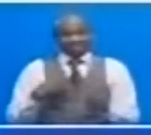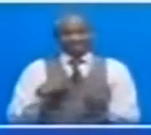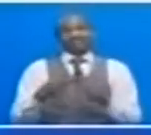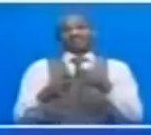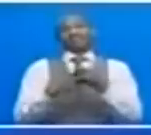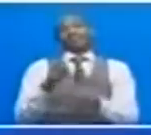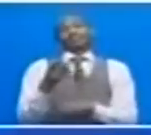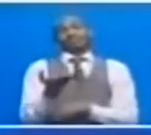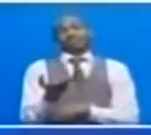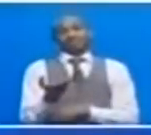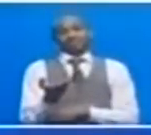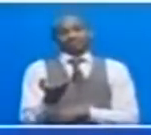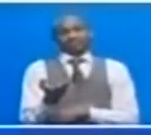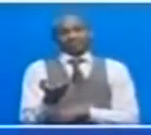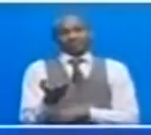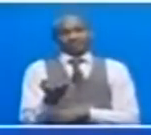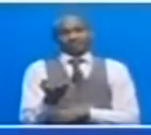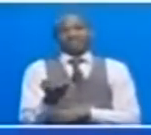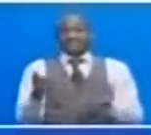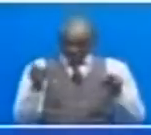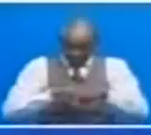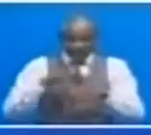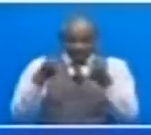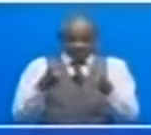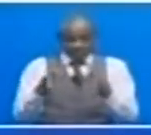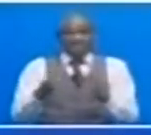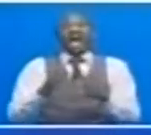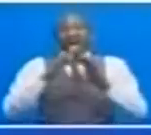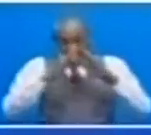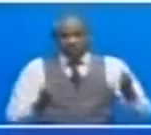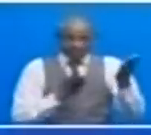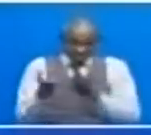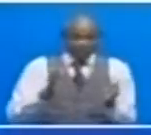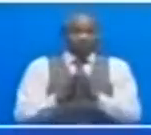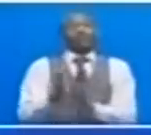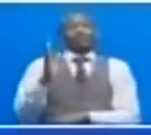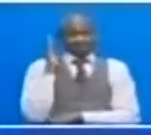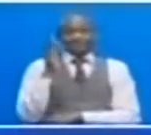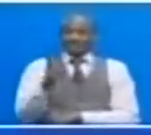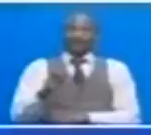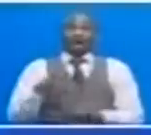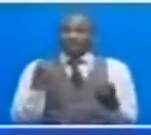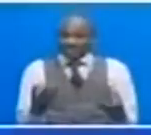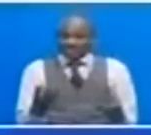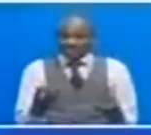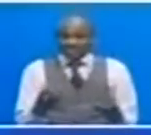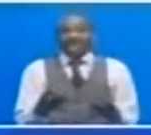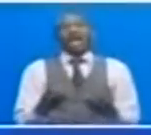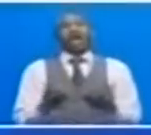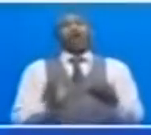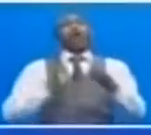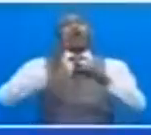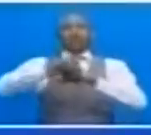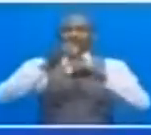20%. If at the moment housemaids and watchmen are earning salaries higher